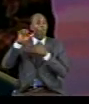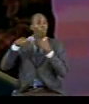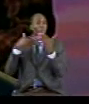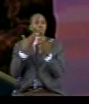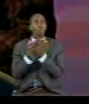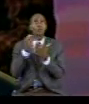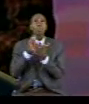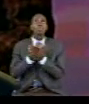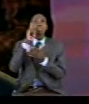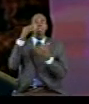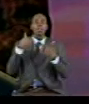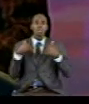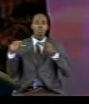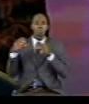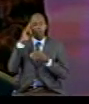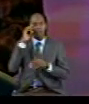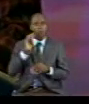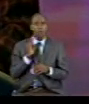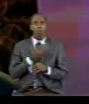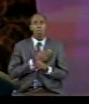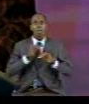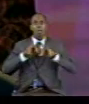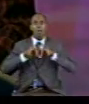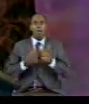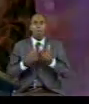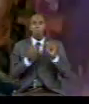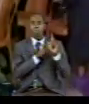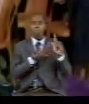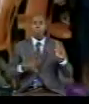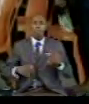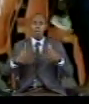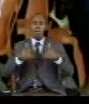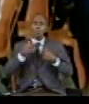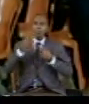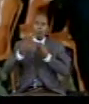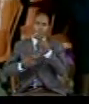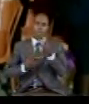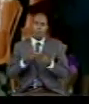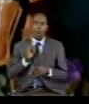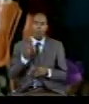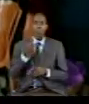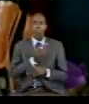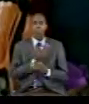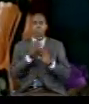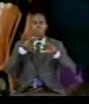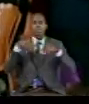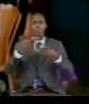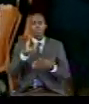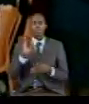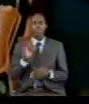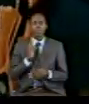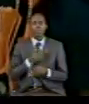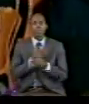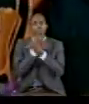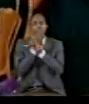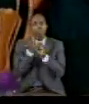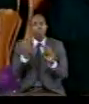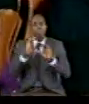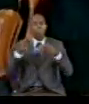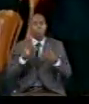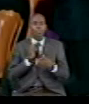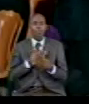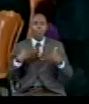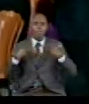today. How the Lord has visited us, giving us salvation, giving us healing, giving